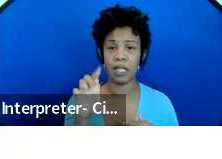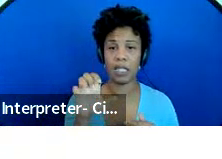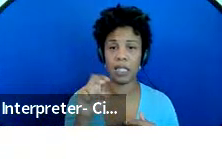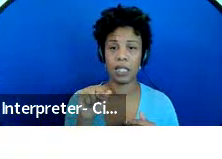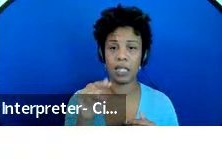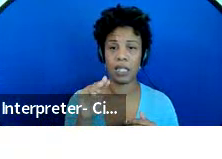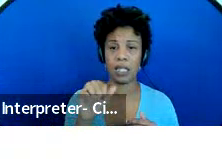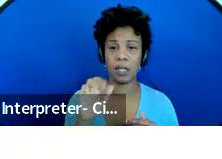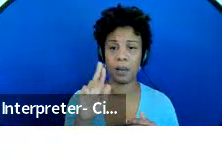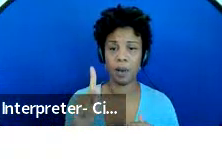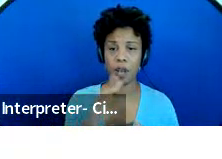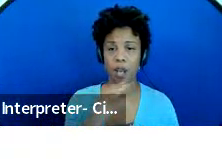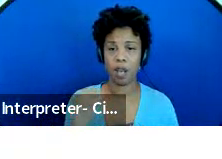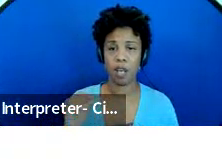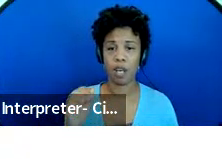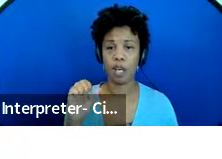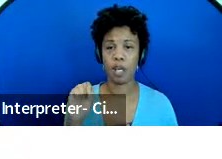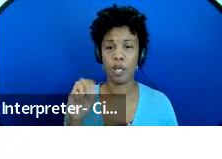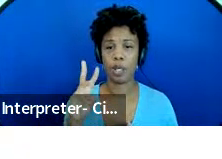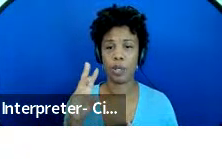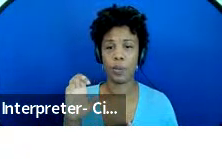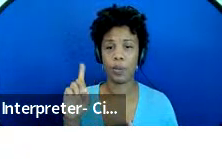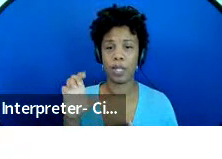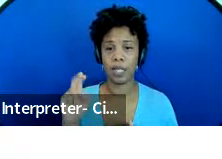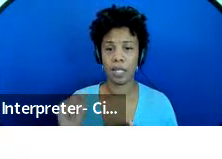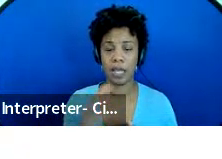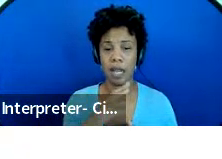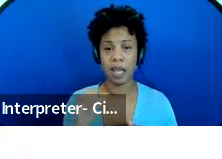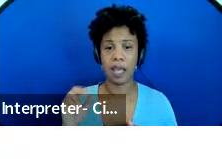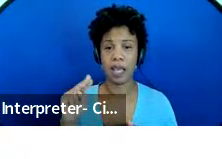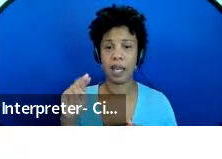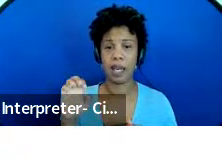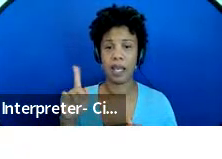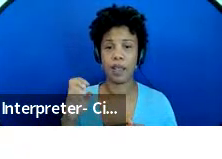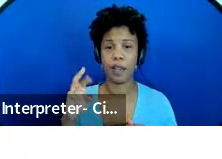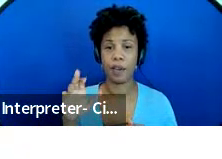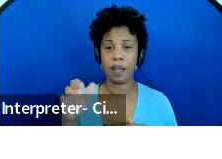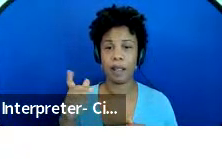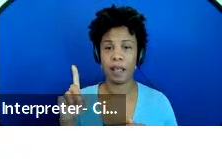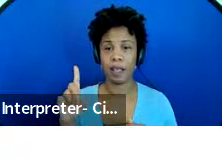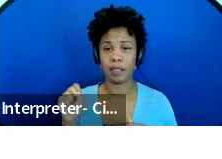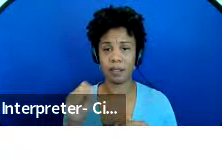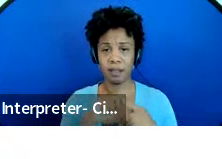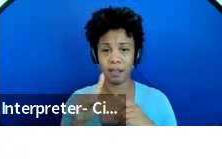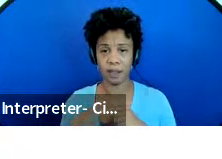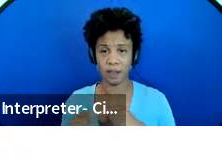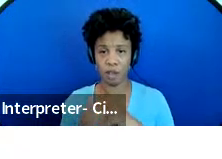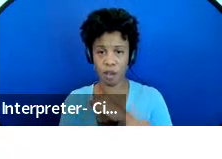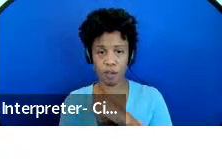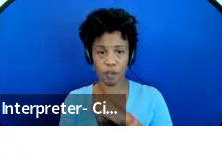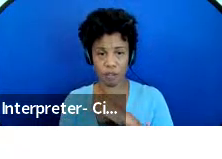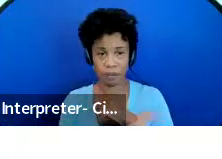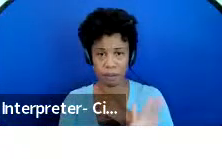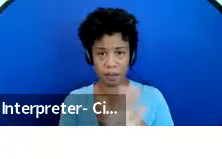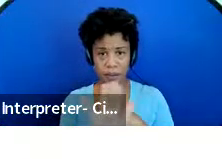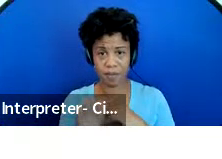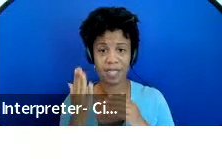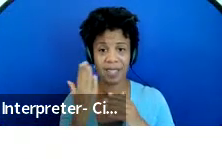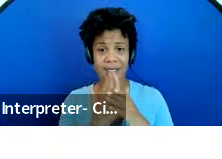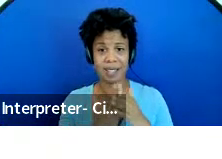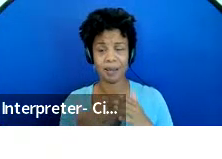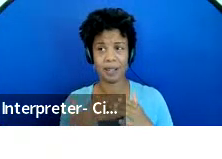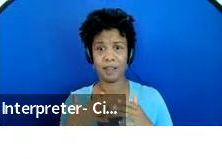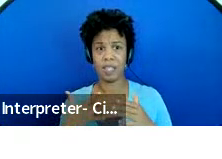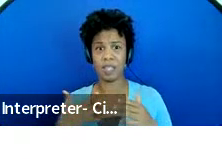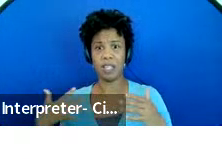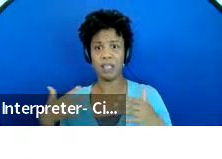with disabilities had unmet healthcare needs were they couldn't take time off from work, they were scared of treatment,